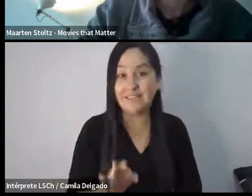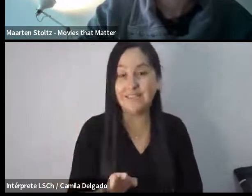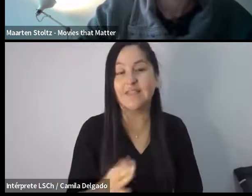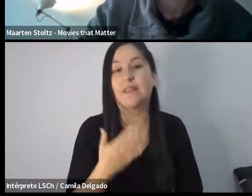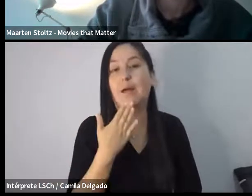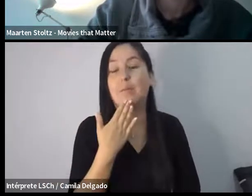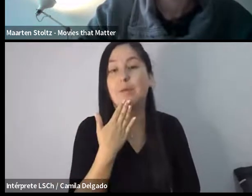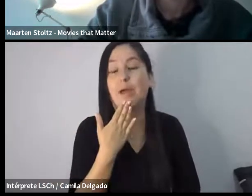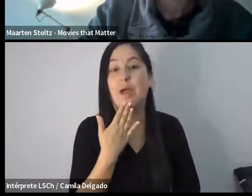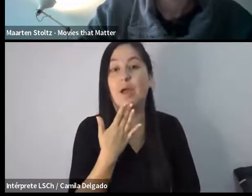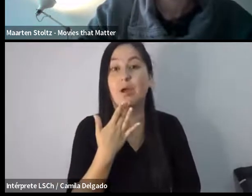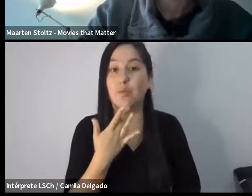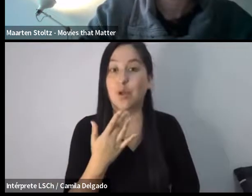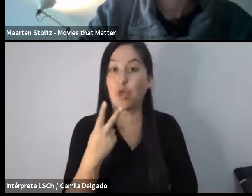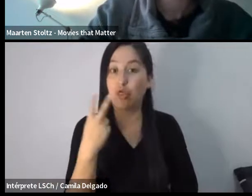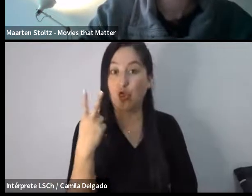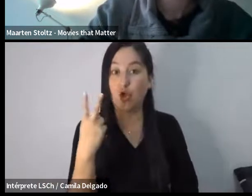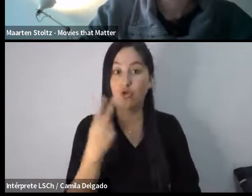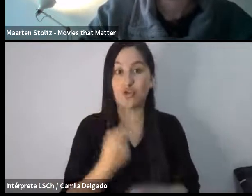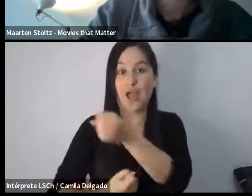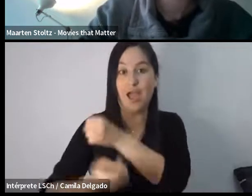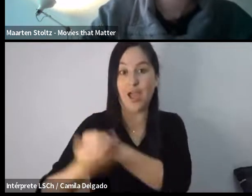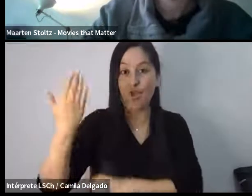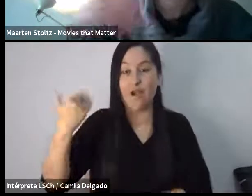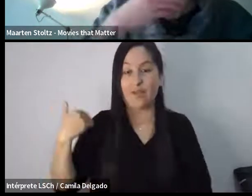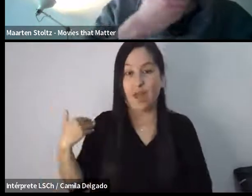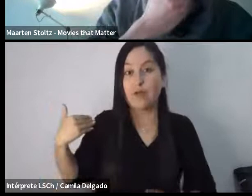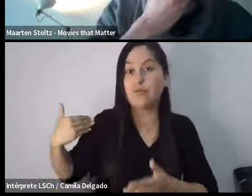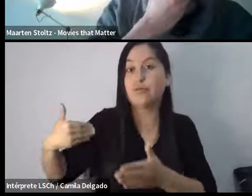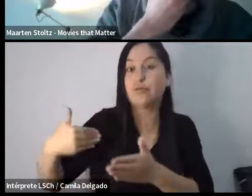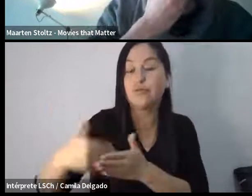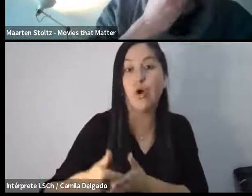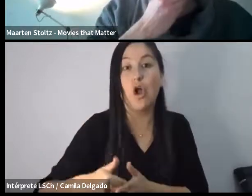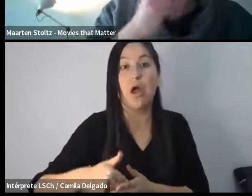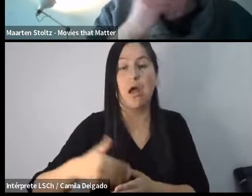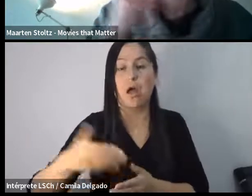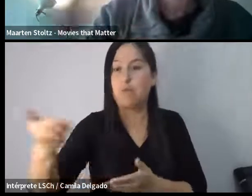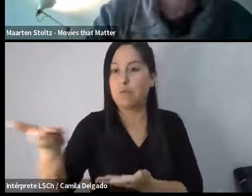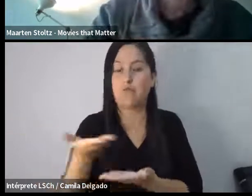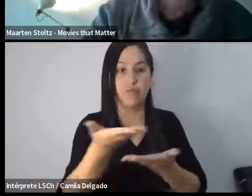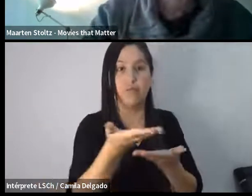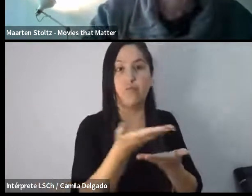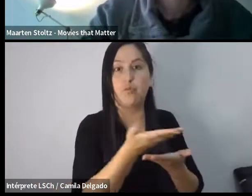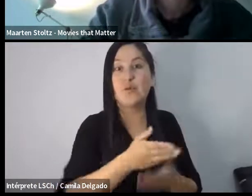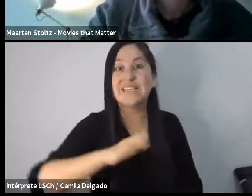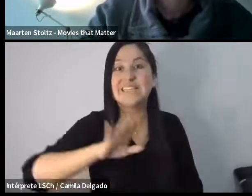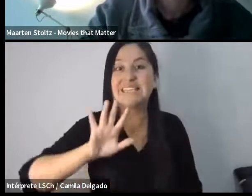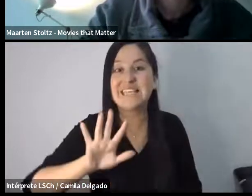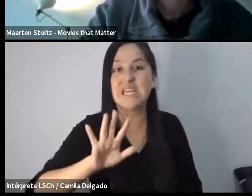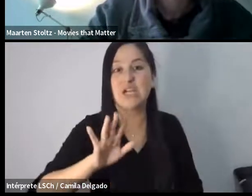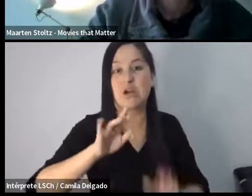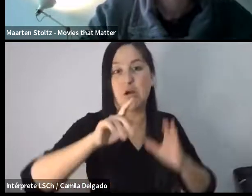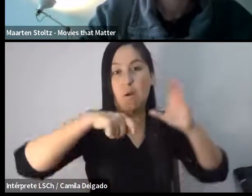we collected like 5 films, which are really great about the topic. And I think that's a great sign. And I think that we